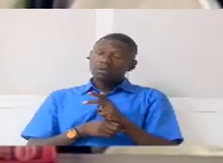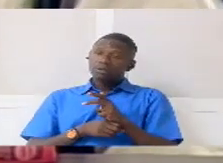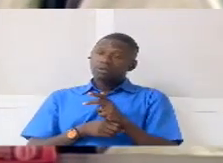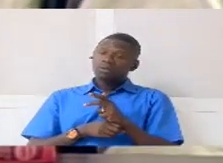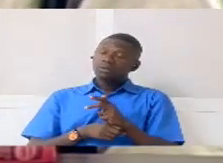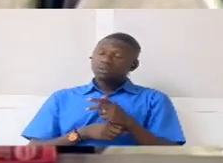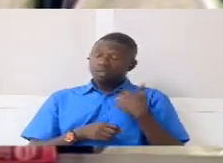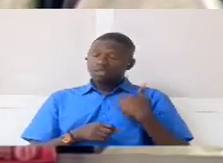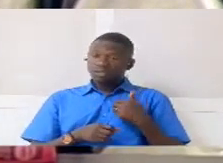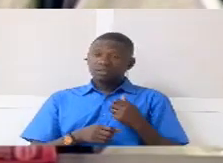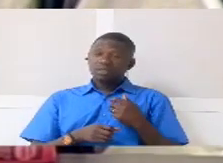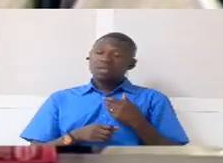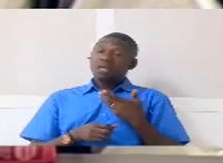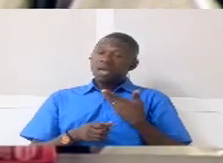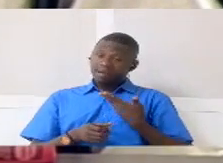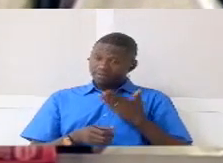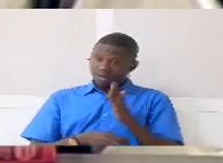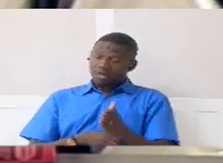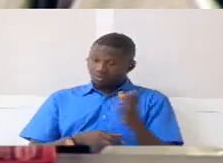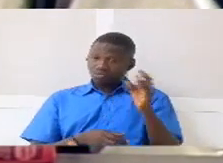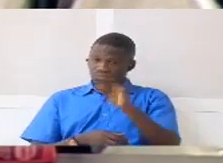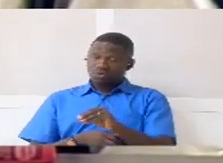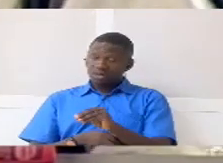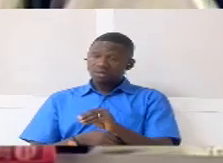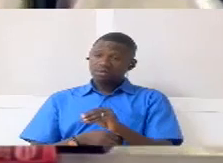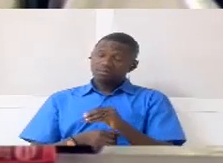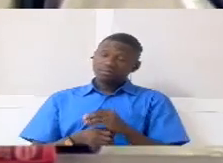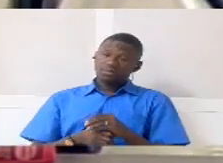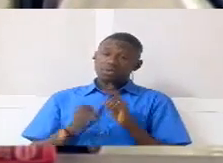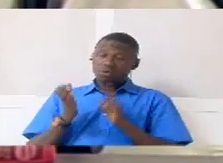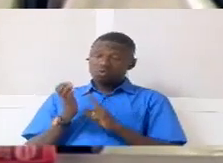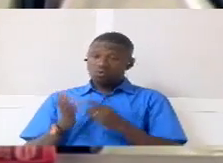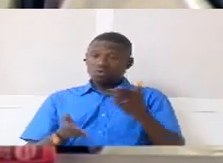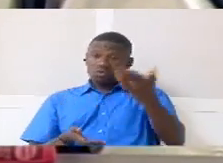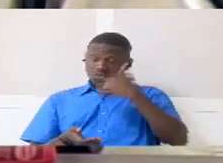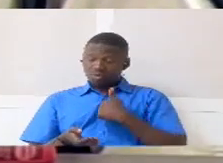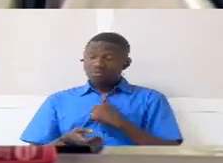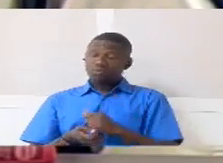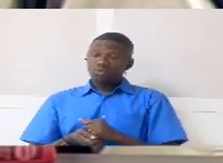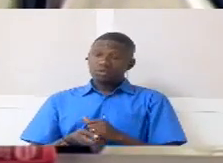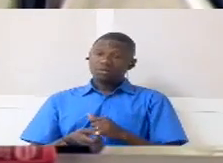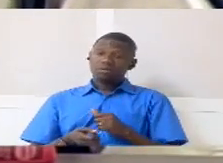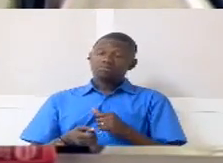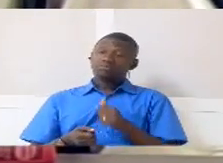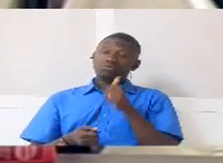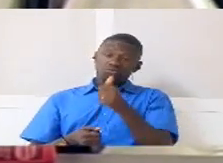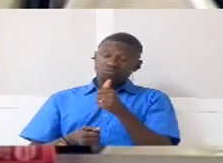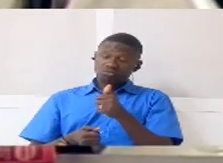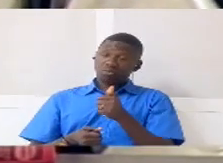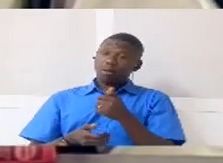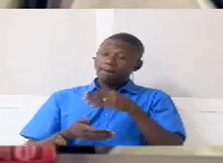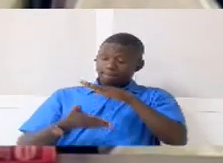Ina kaiti sena wala sa mi alonka bose nang kiti bungoldo. And you come with your proper documents from the courthouse.